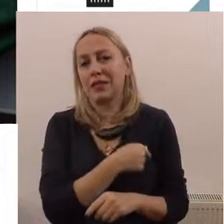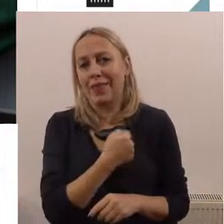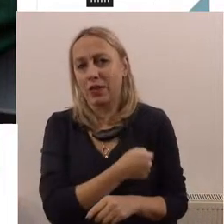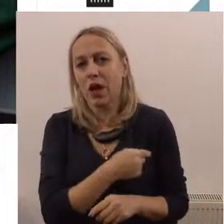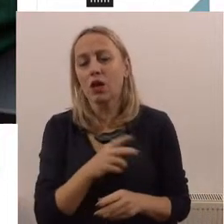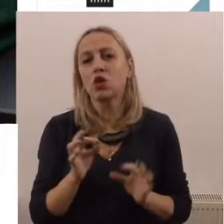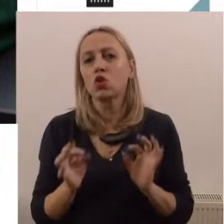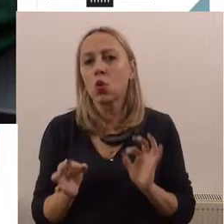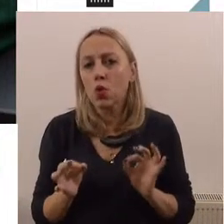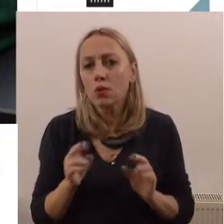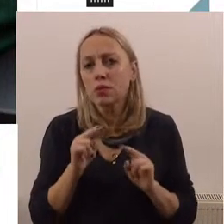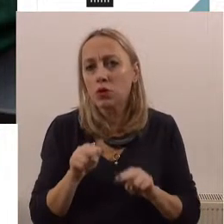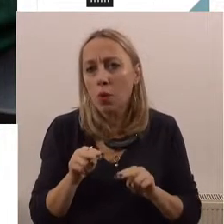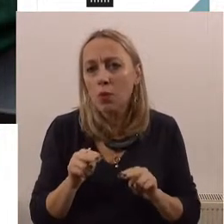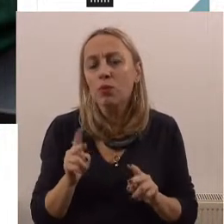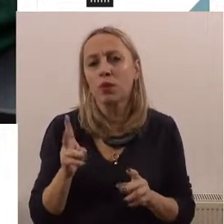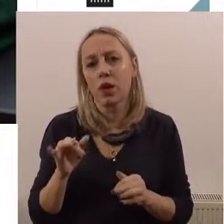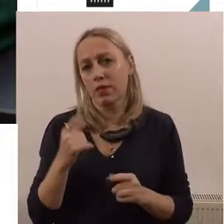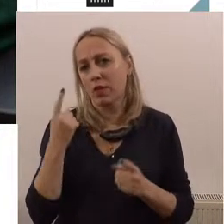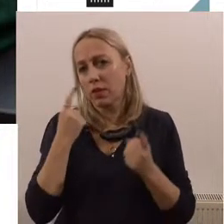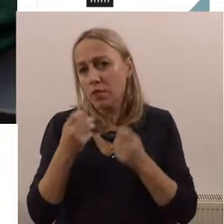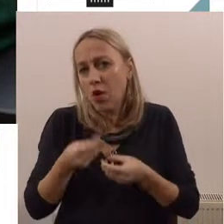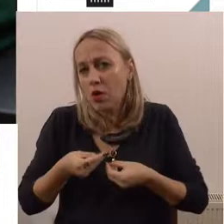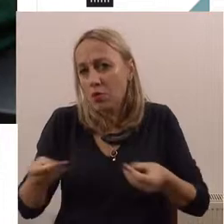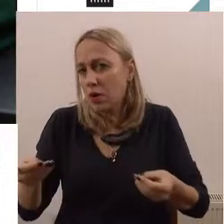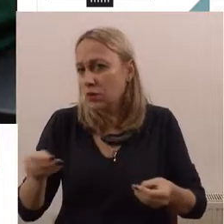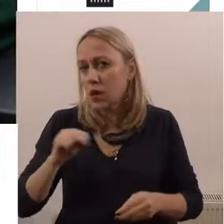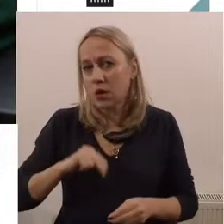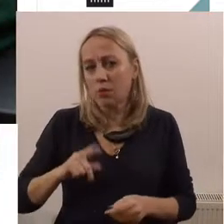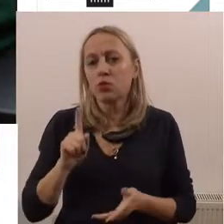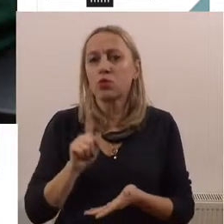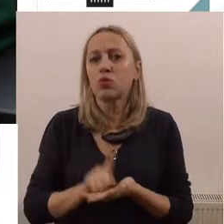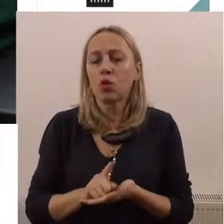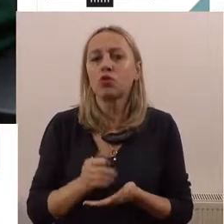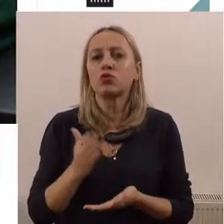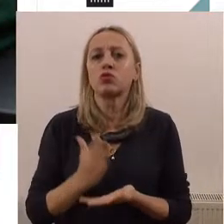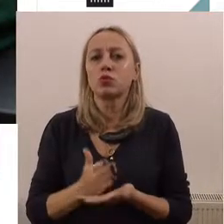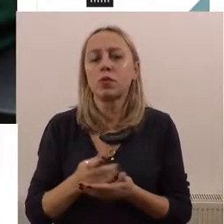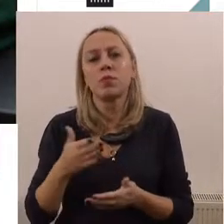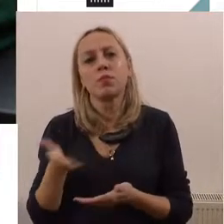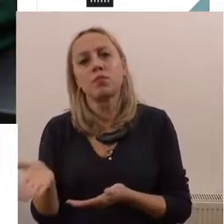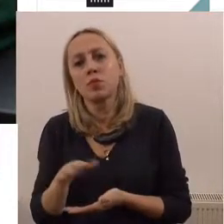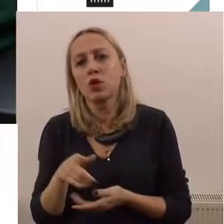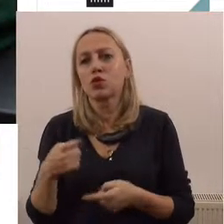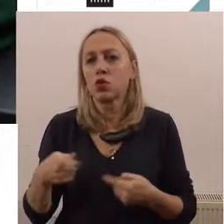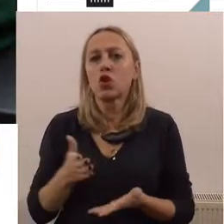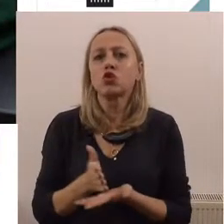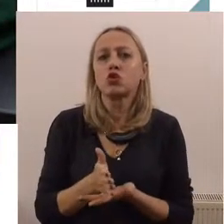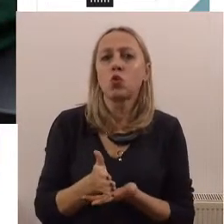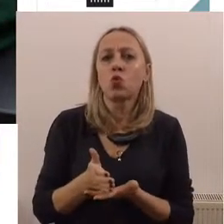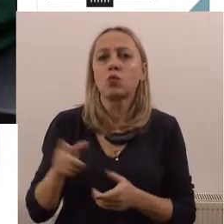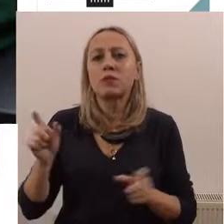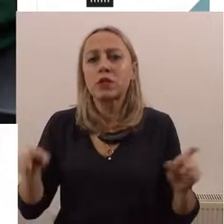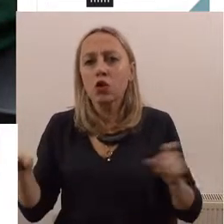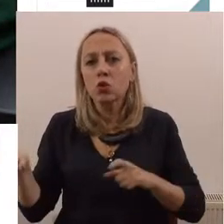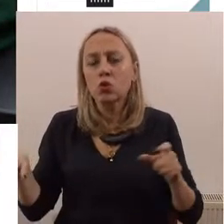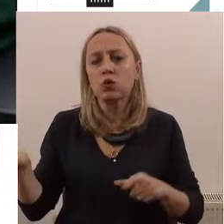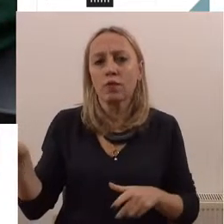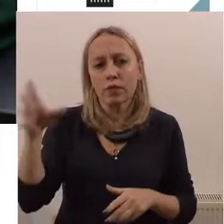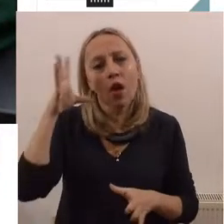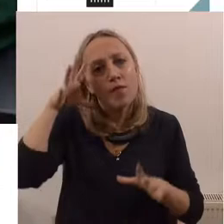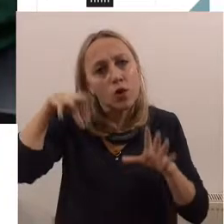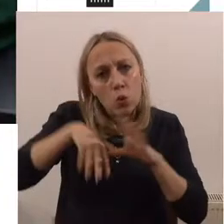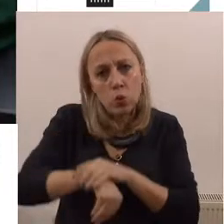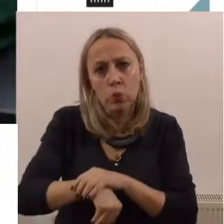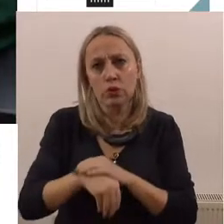how people like that should be communicated with, how hygienic norms and sanitary norms are